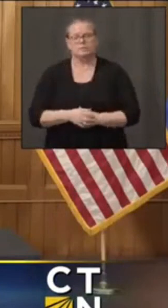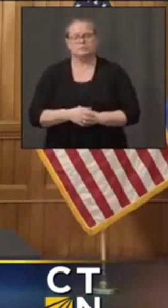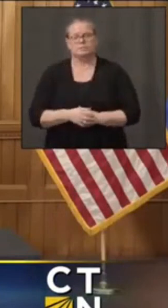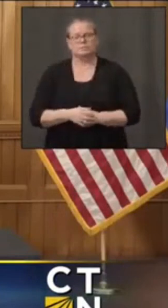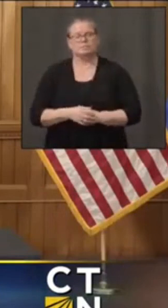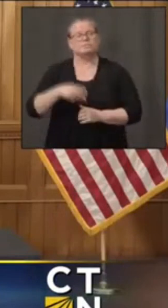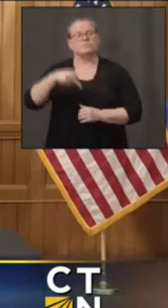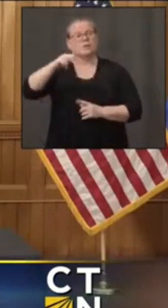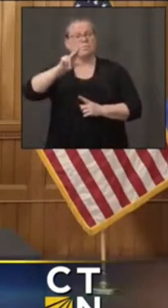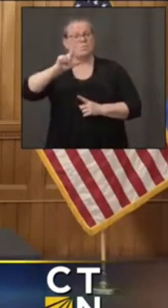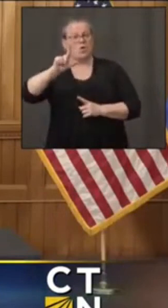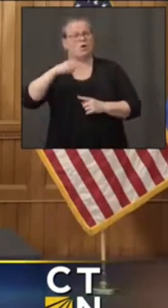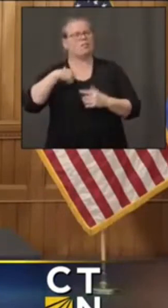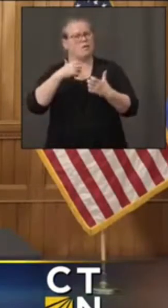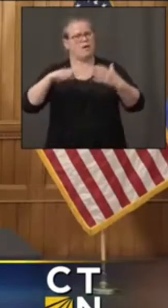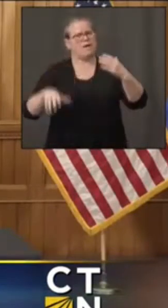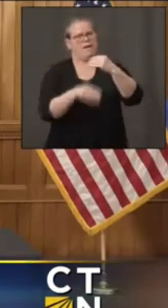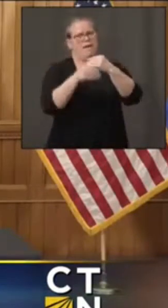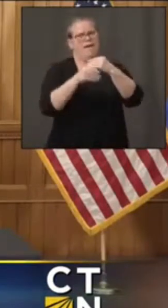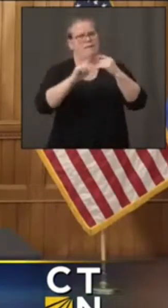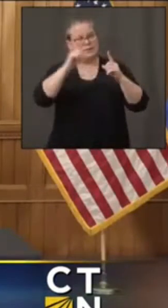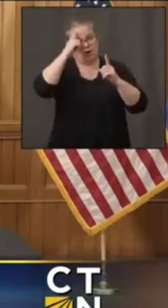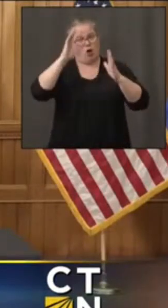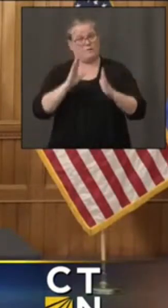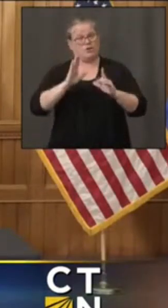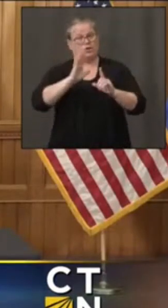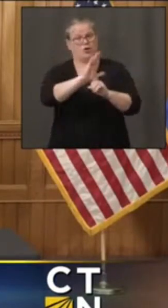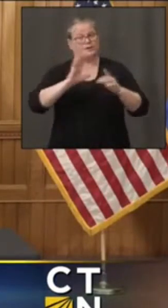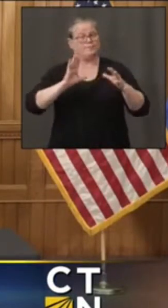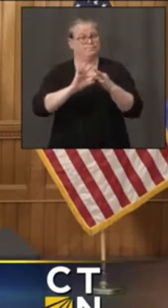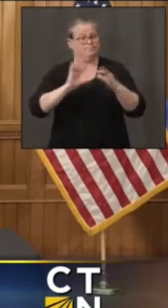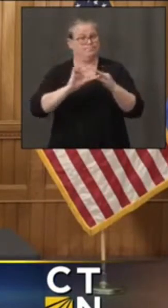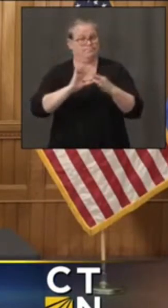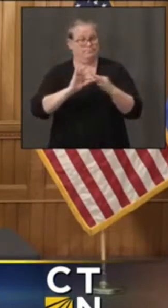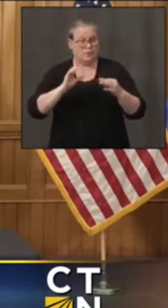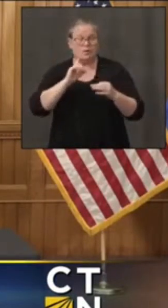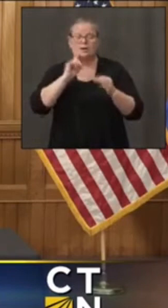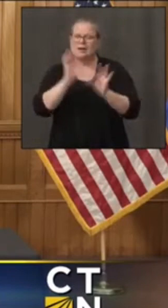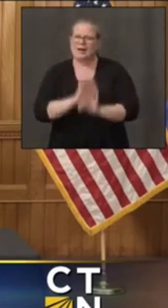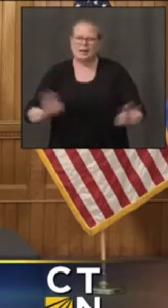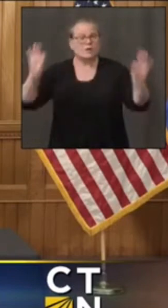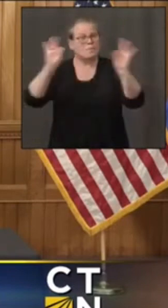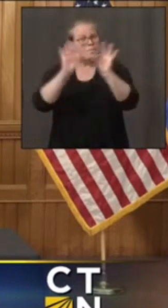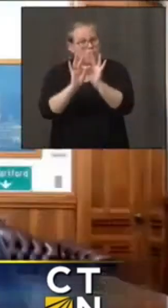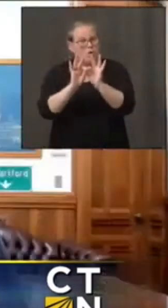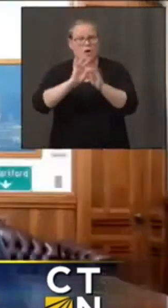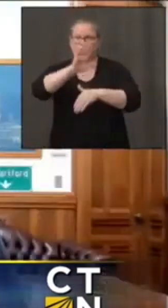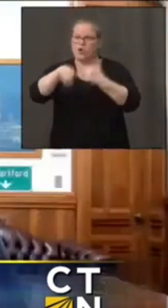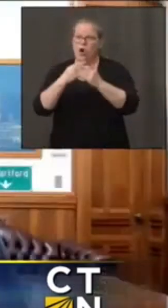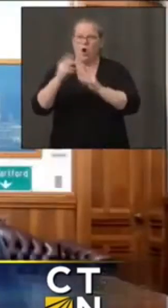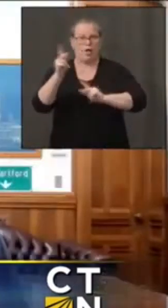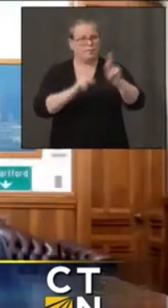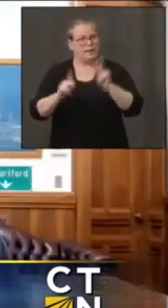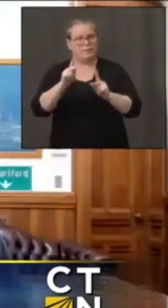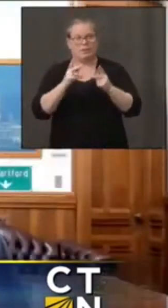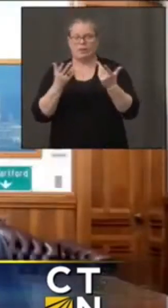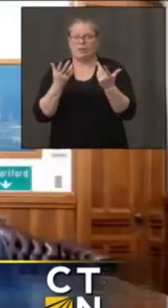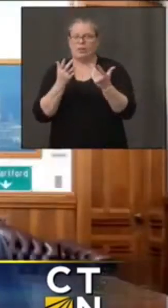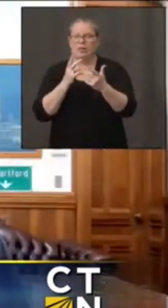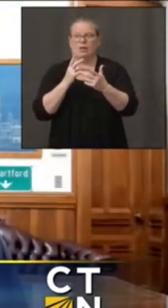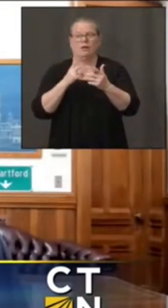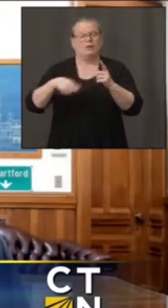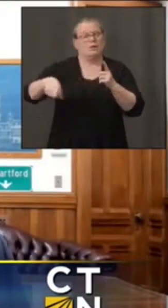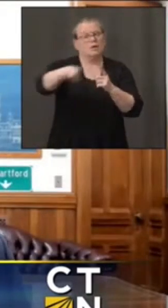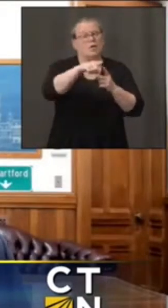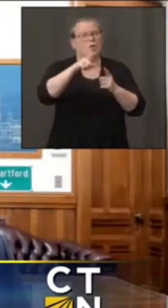very important for all constituents, including those within the hockey realm, to make sure